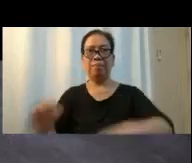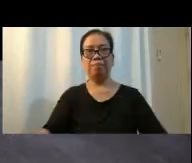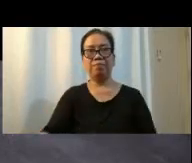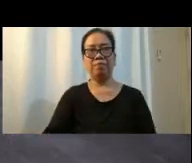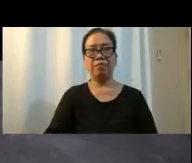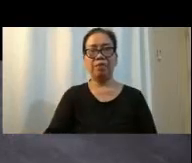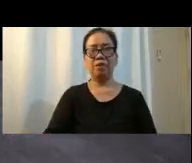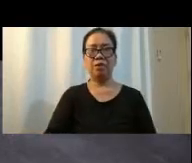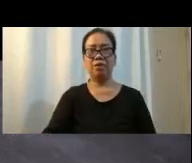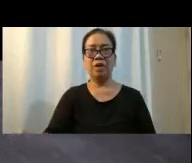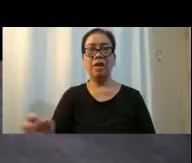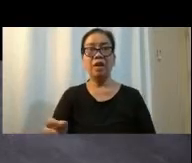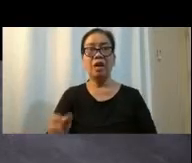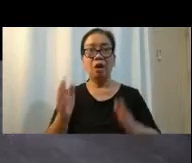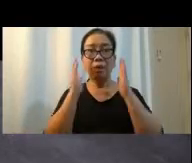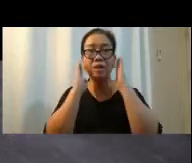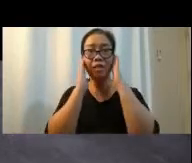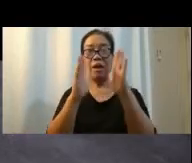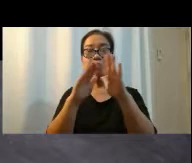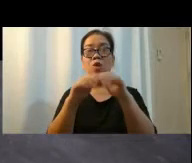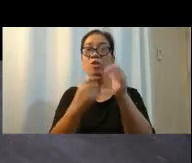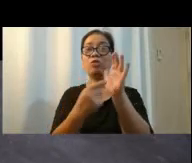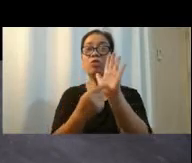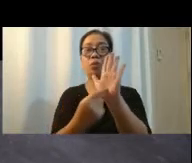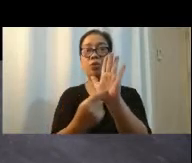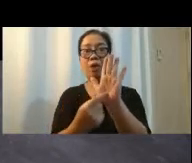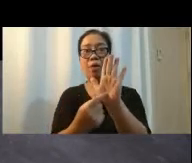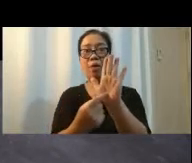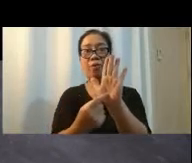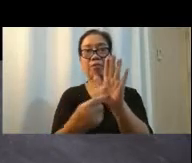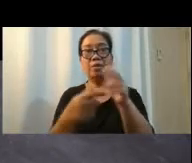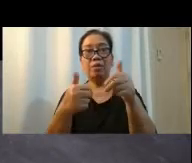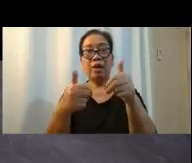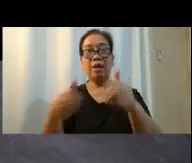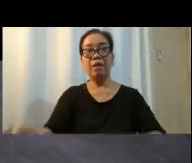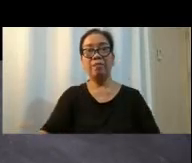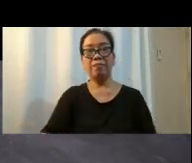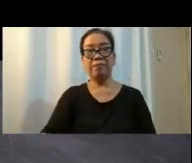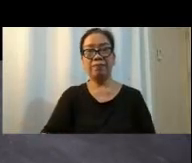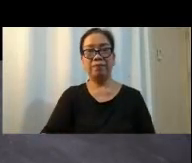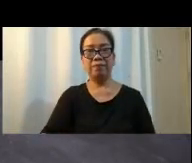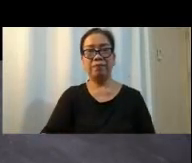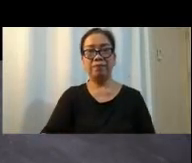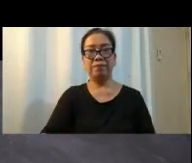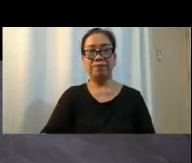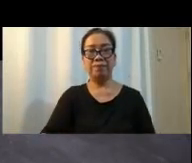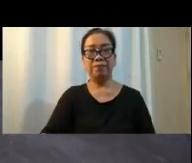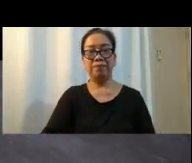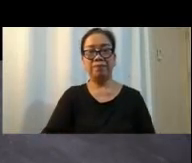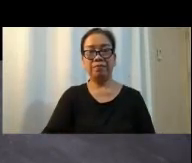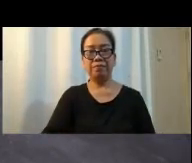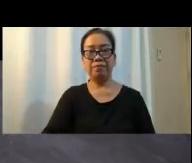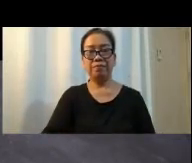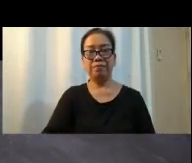time. Okay? Watch here. I'm going to show you how. Okay?